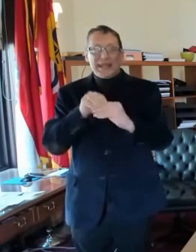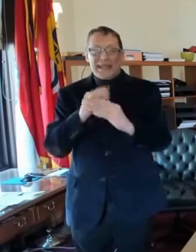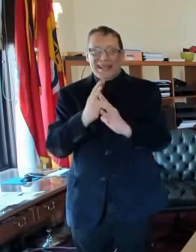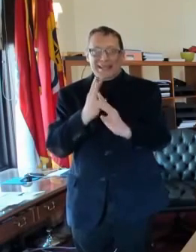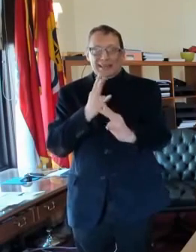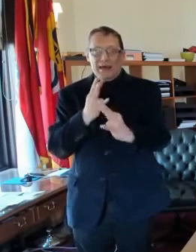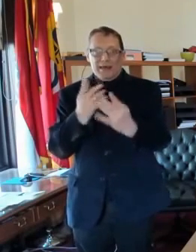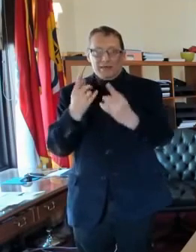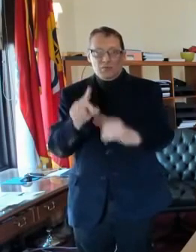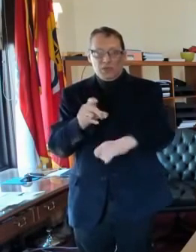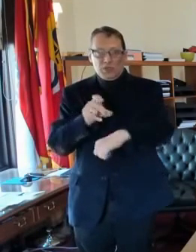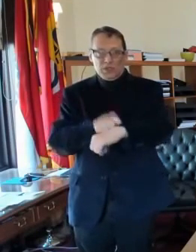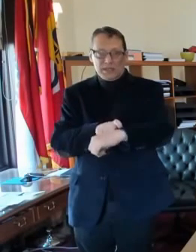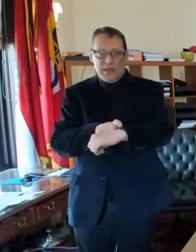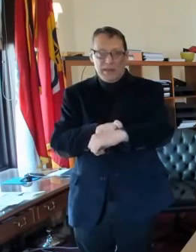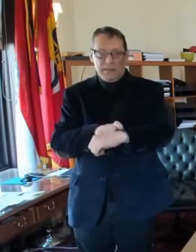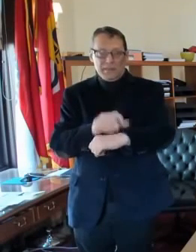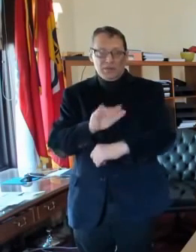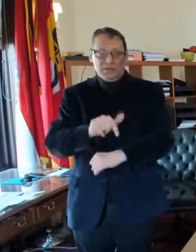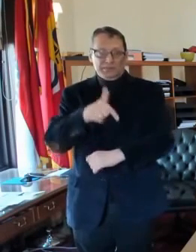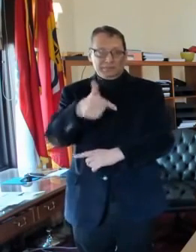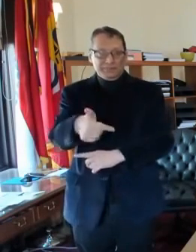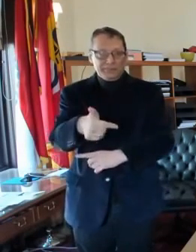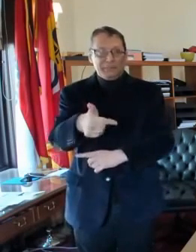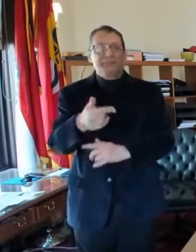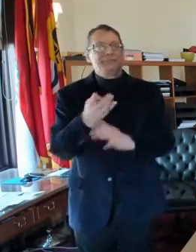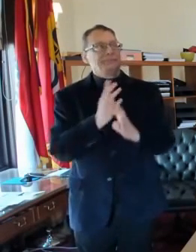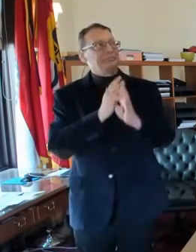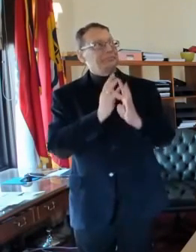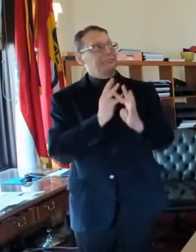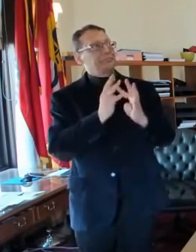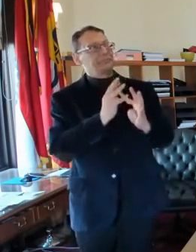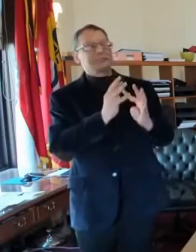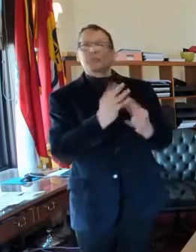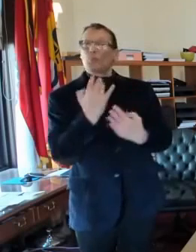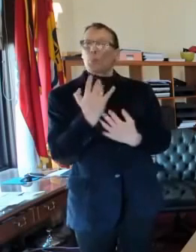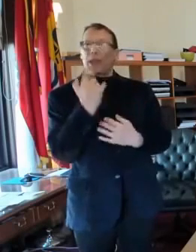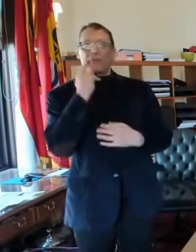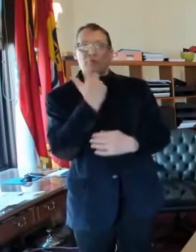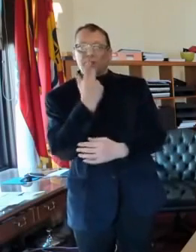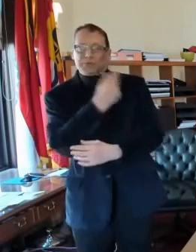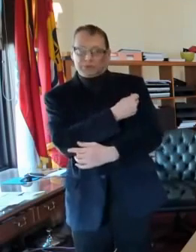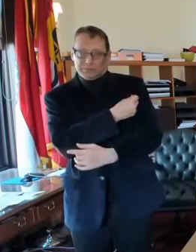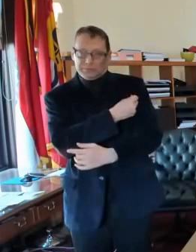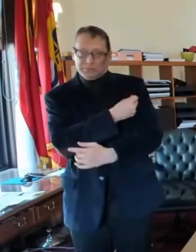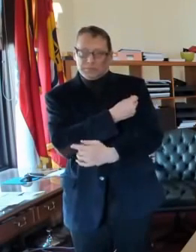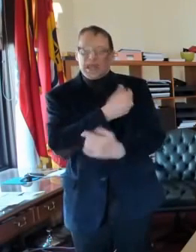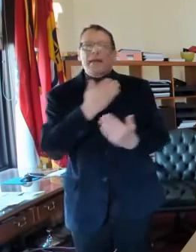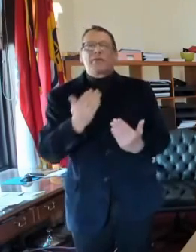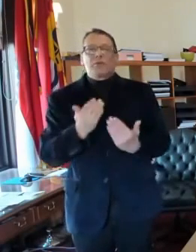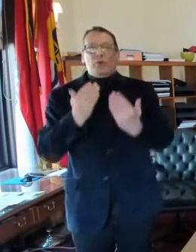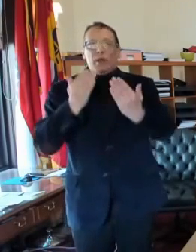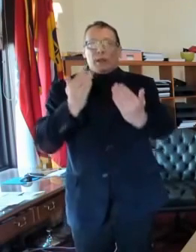when your time comes, when your turn comes, to be able to get the vaccine. So recommend that you sign